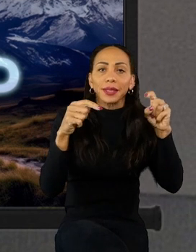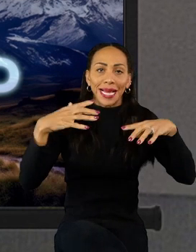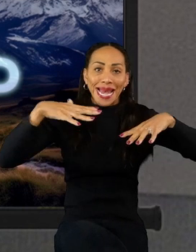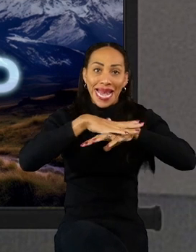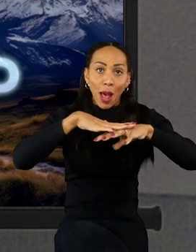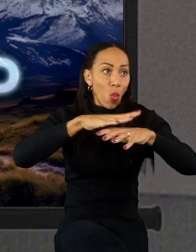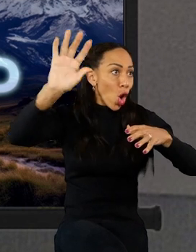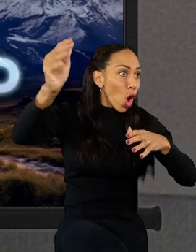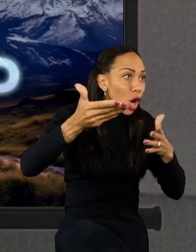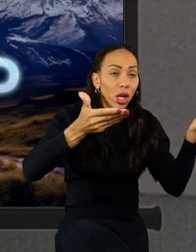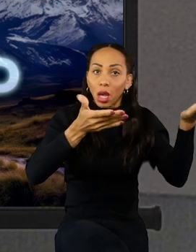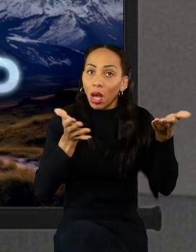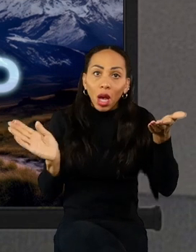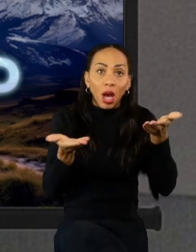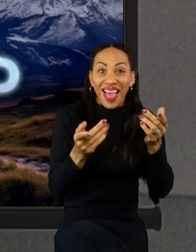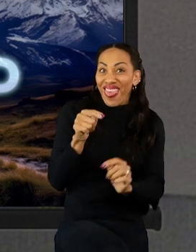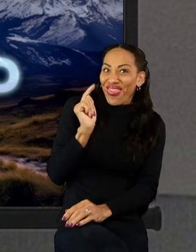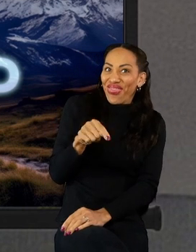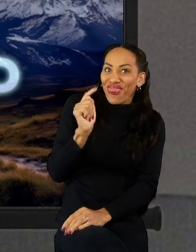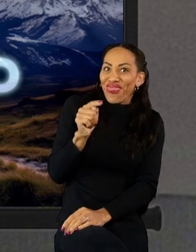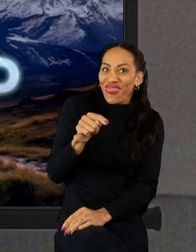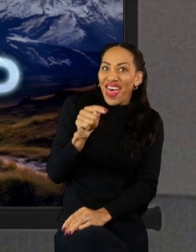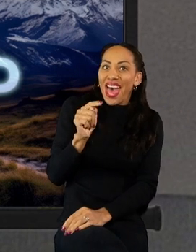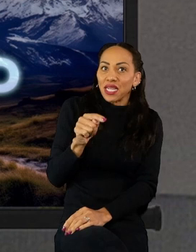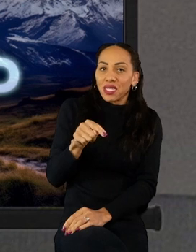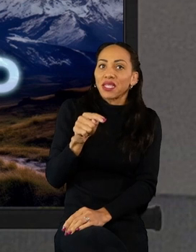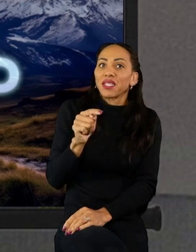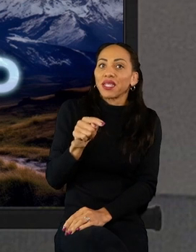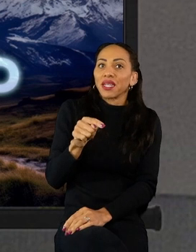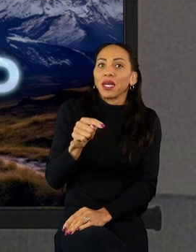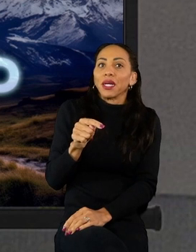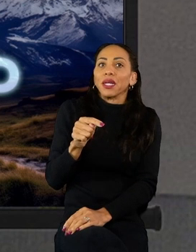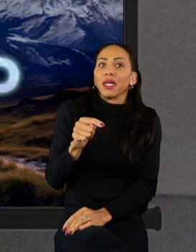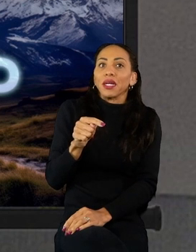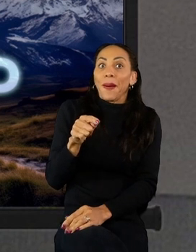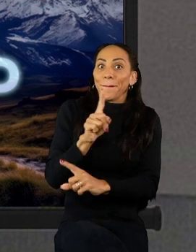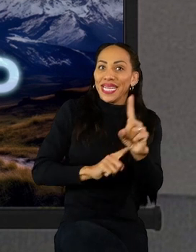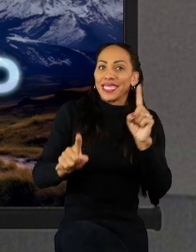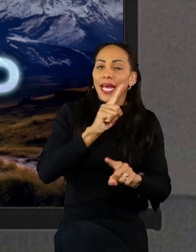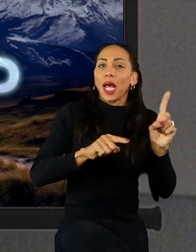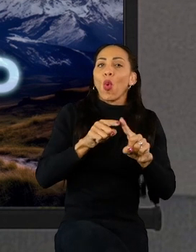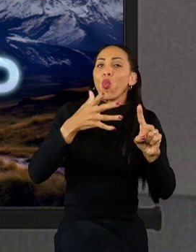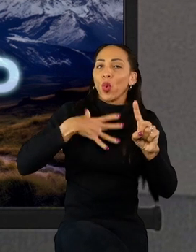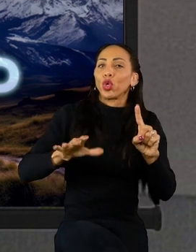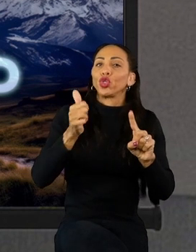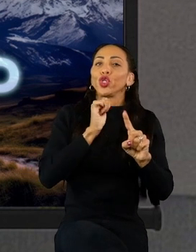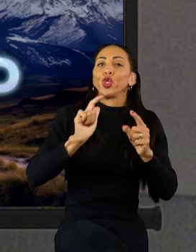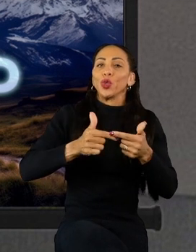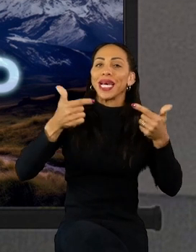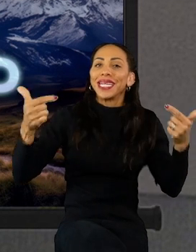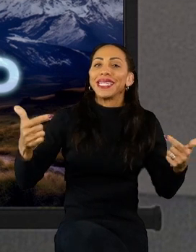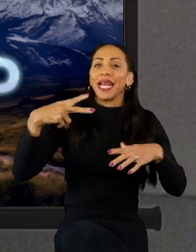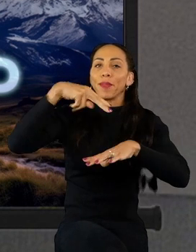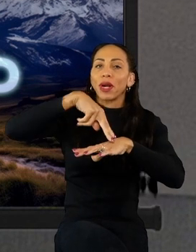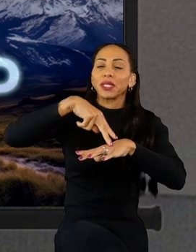and really just connect them up and network them. And it's that element that we want to use telepresence for, so that we can